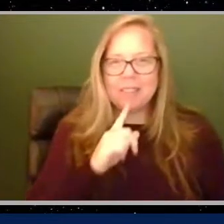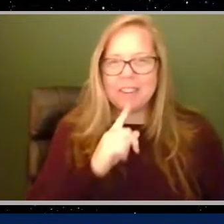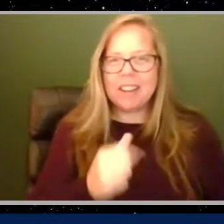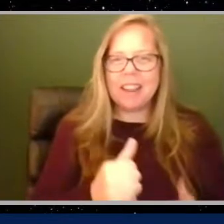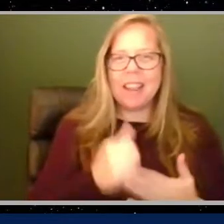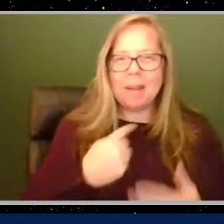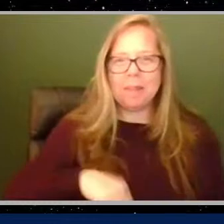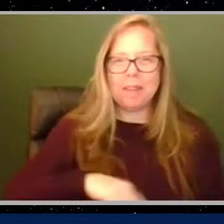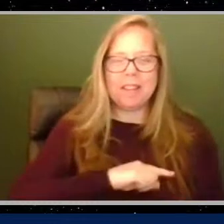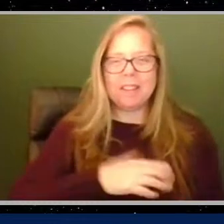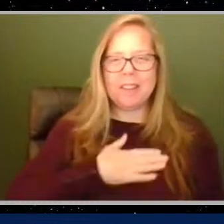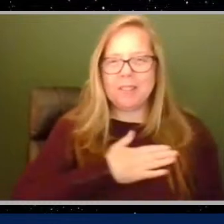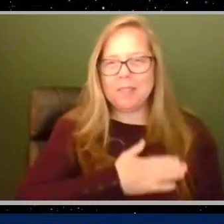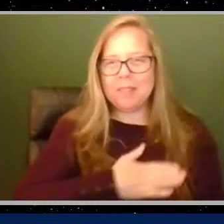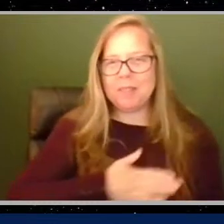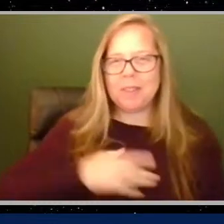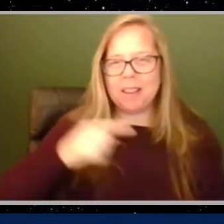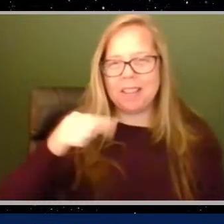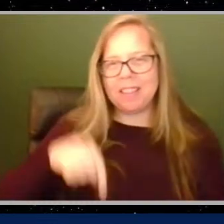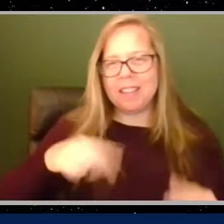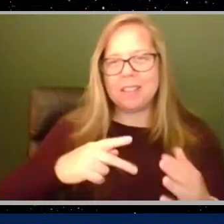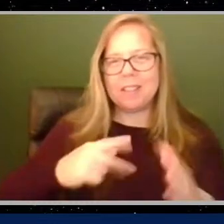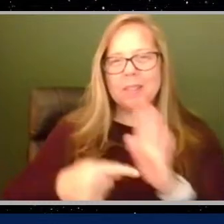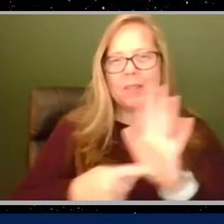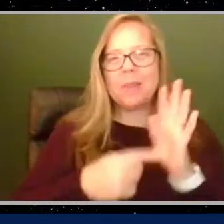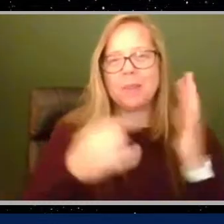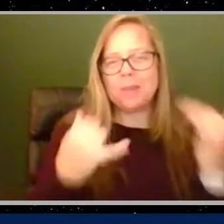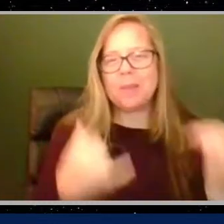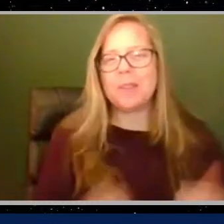today. So thank you so much.